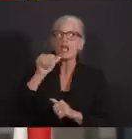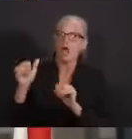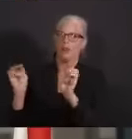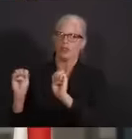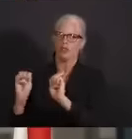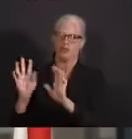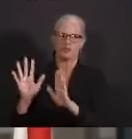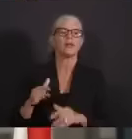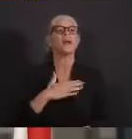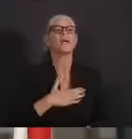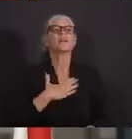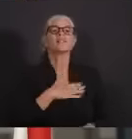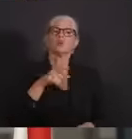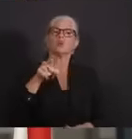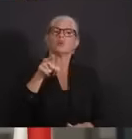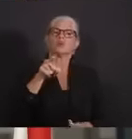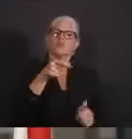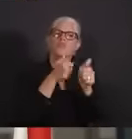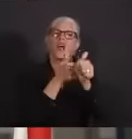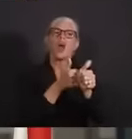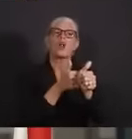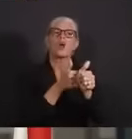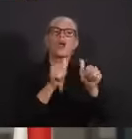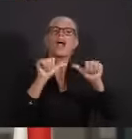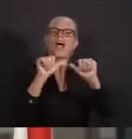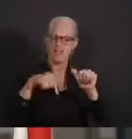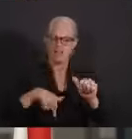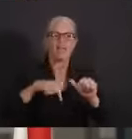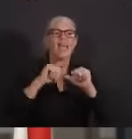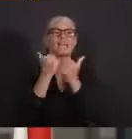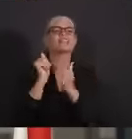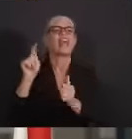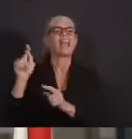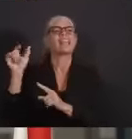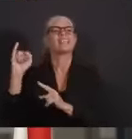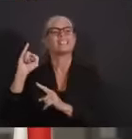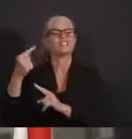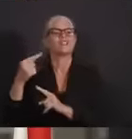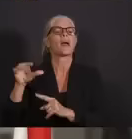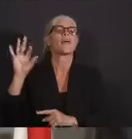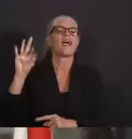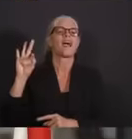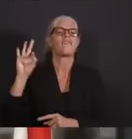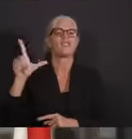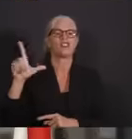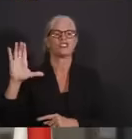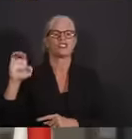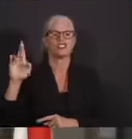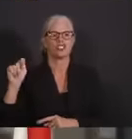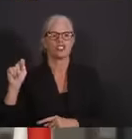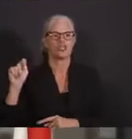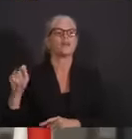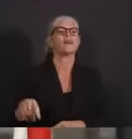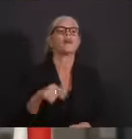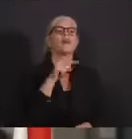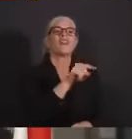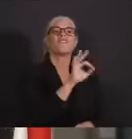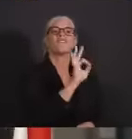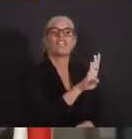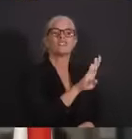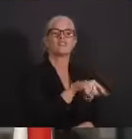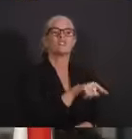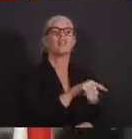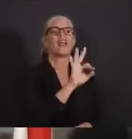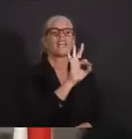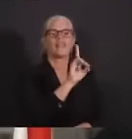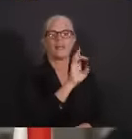Please follow the agency on X and Instagram at FLSERT and on Facebook at FDEM. That is the best way to go